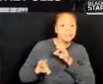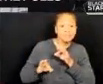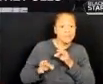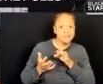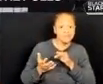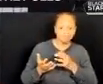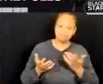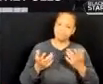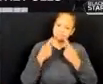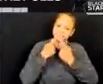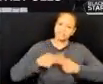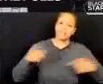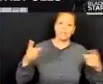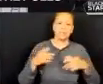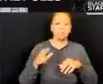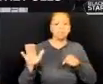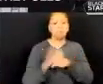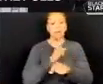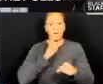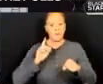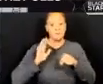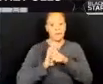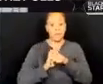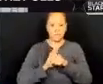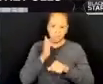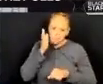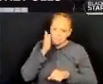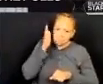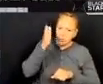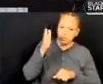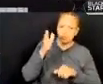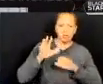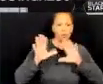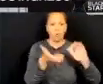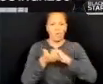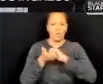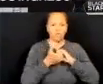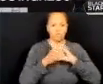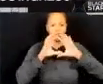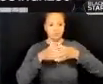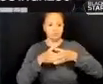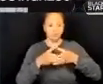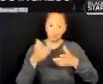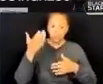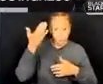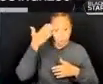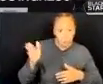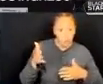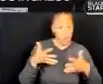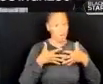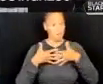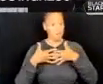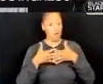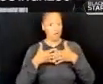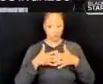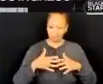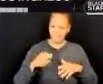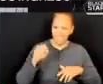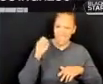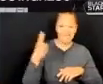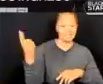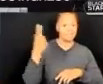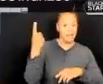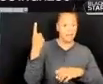coalition. If you didn't know America, you better ask somebody. We are black, we are